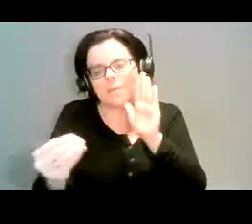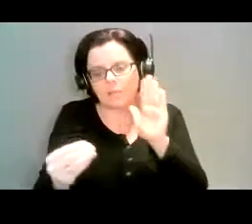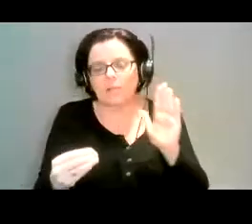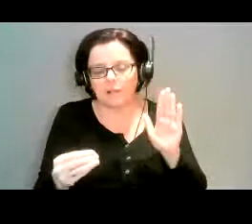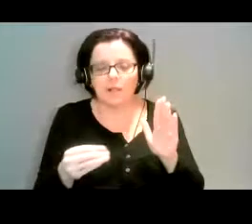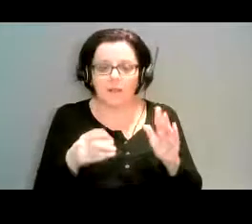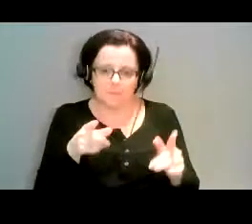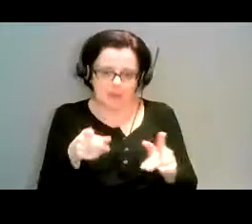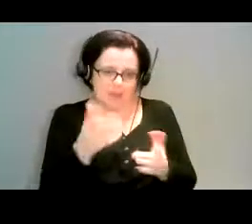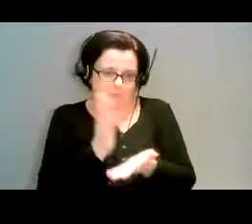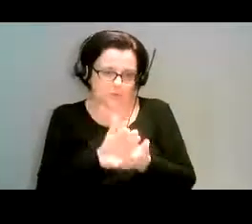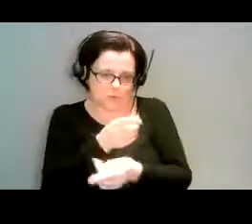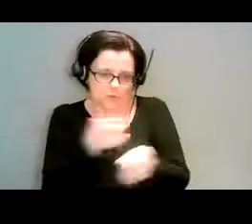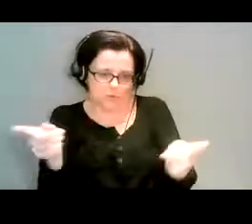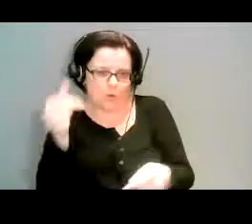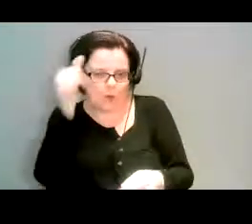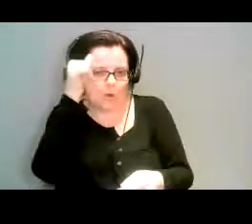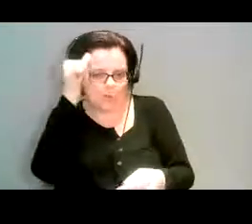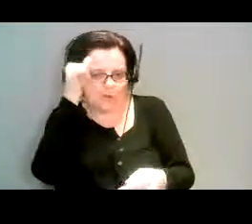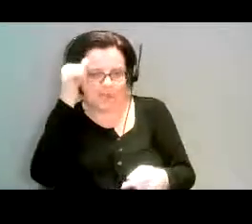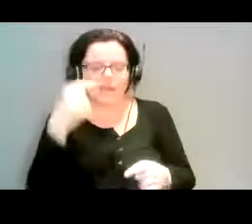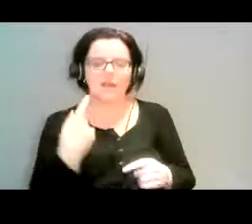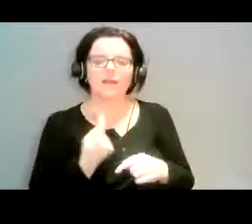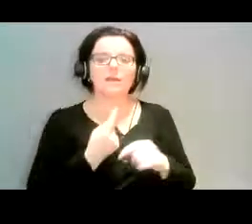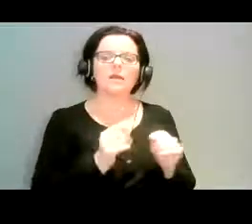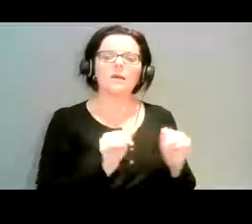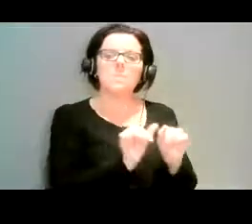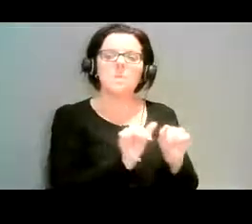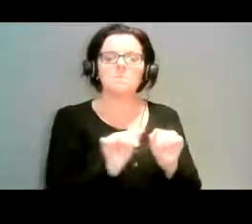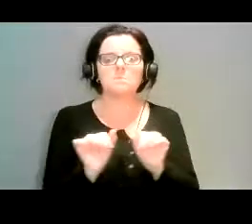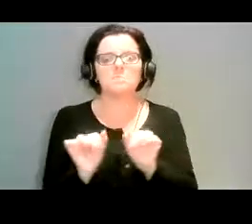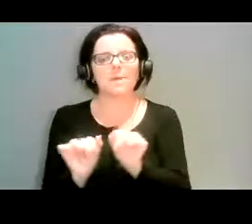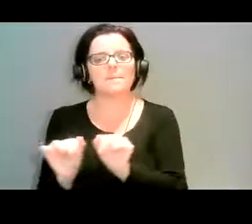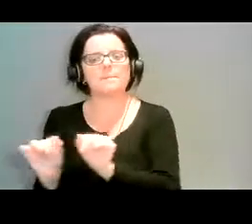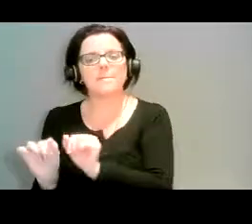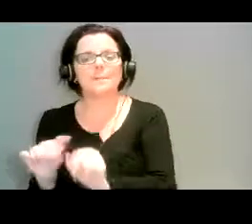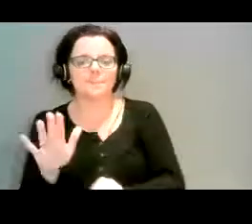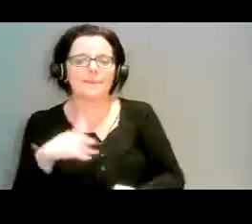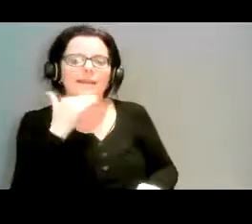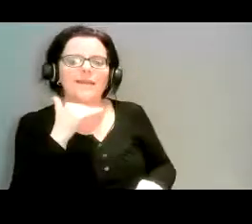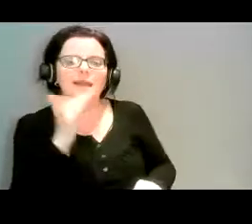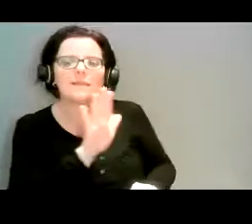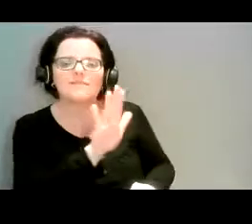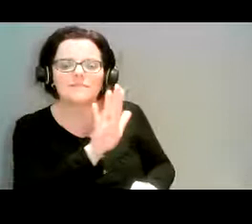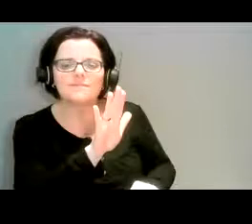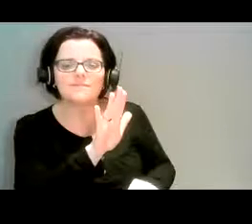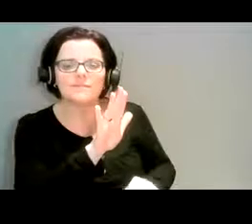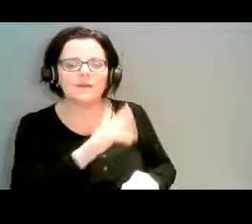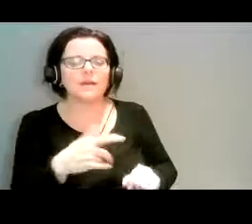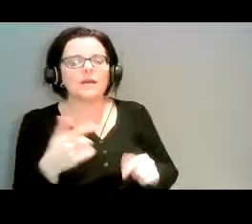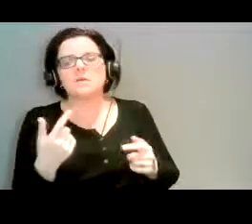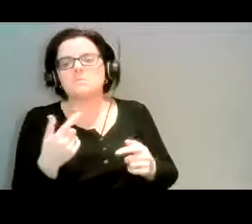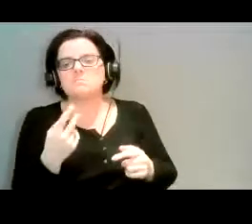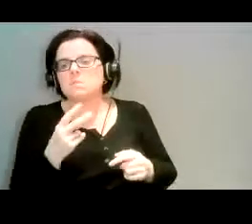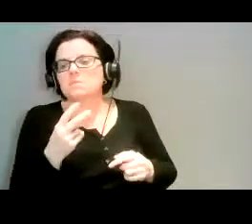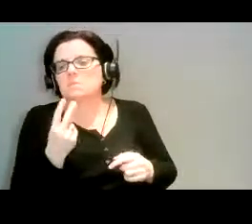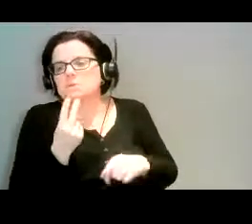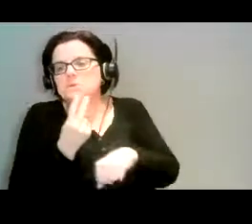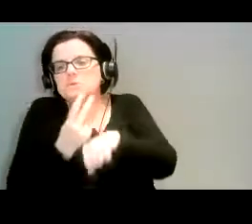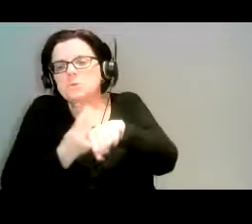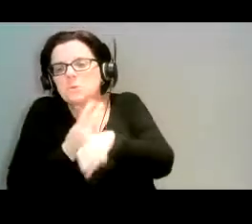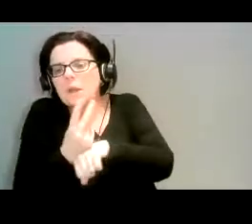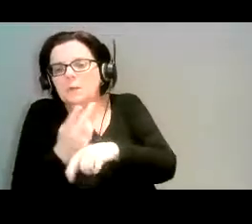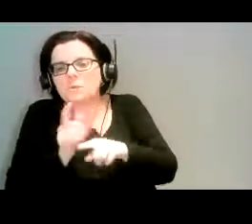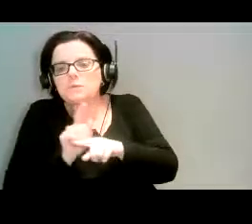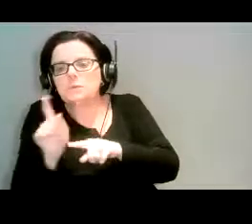recognize what I'm saying, and like 1 hour in the evening, and then a couple of hours a week to do